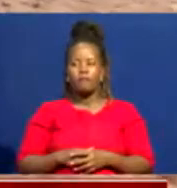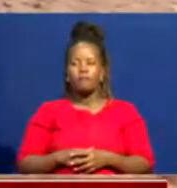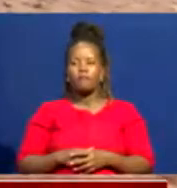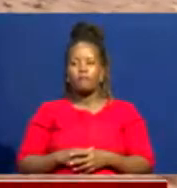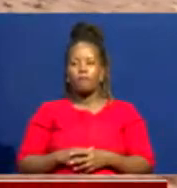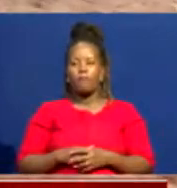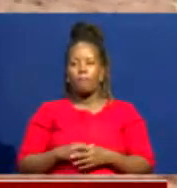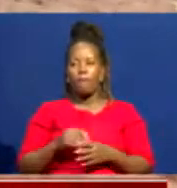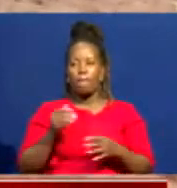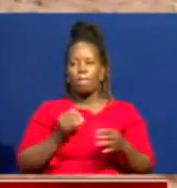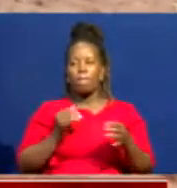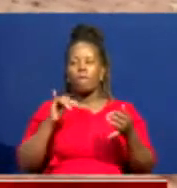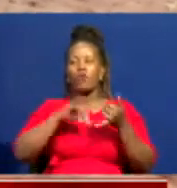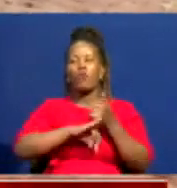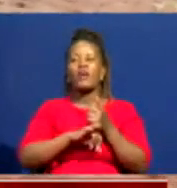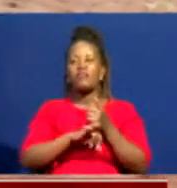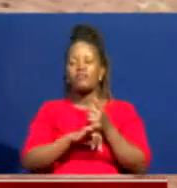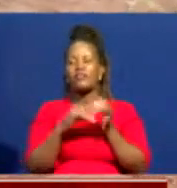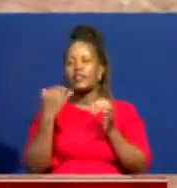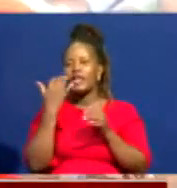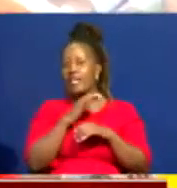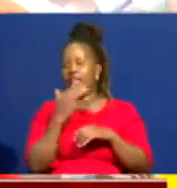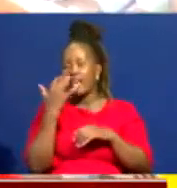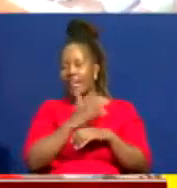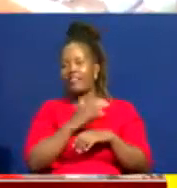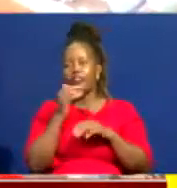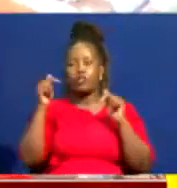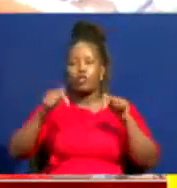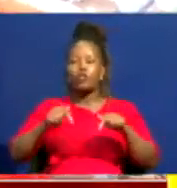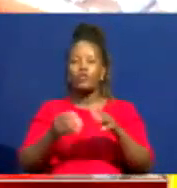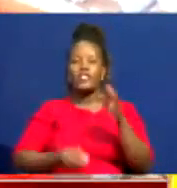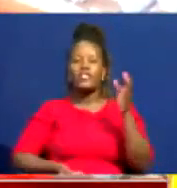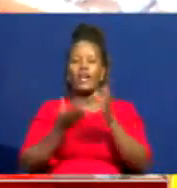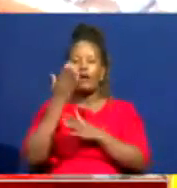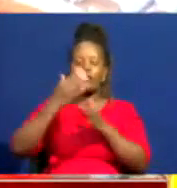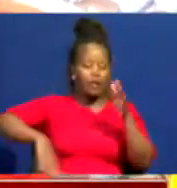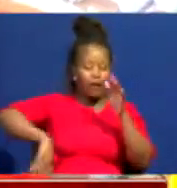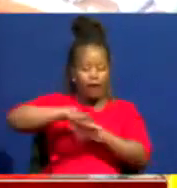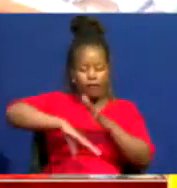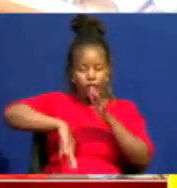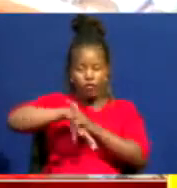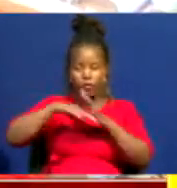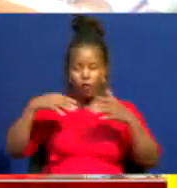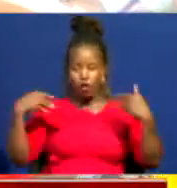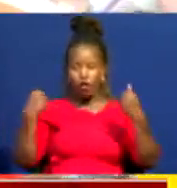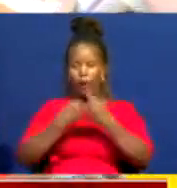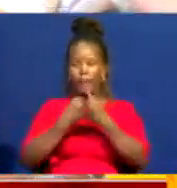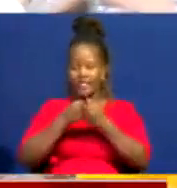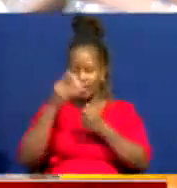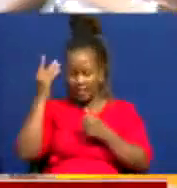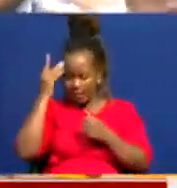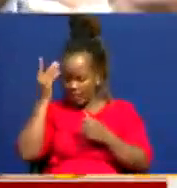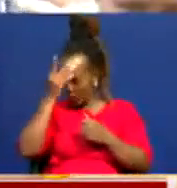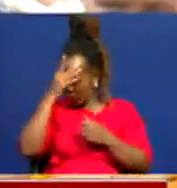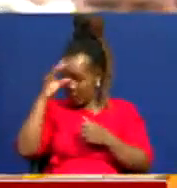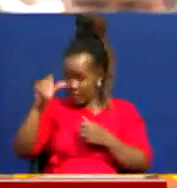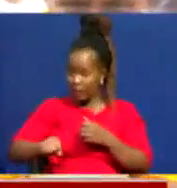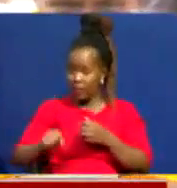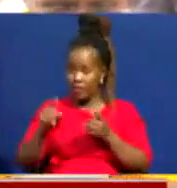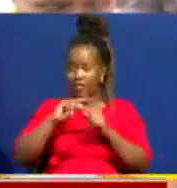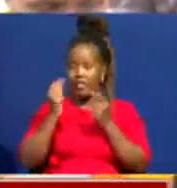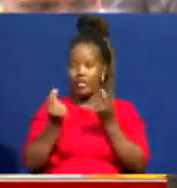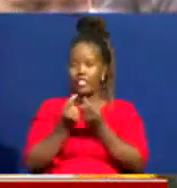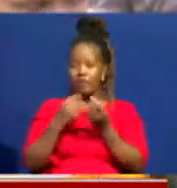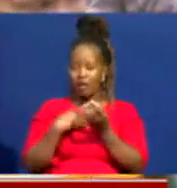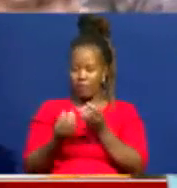The spouse of the Deputy President, Pastor Dorcas Rigathi, today launched a football tournament in Dagoreti South. The teams have been formed from